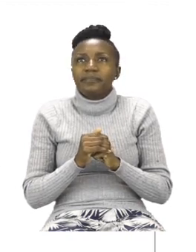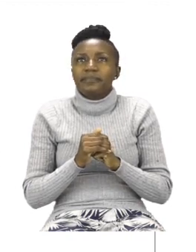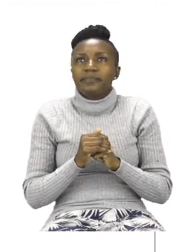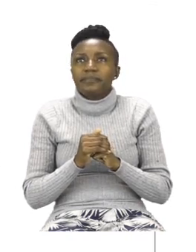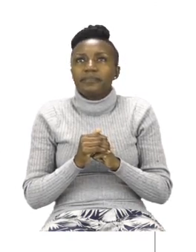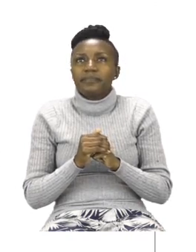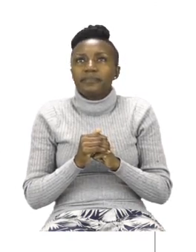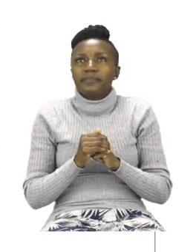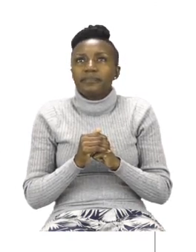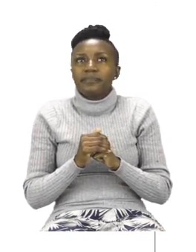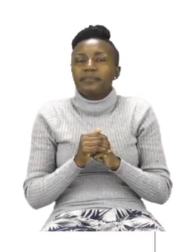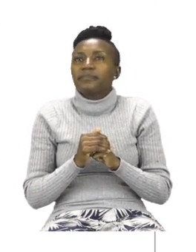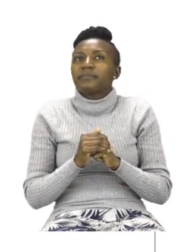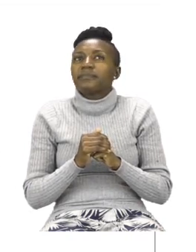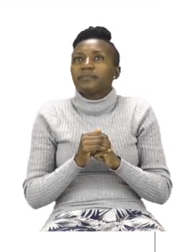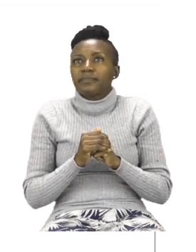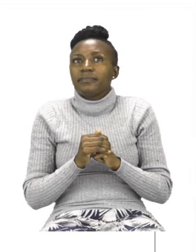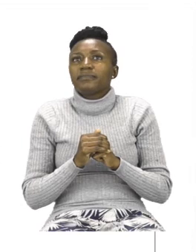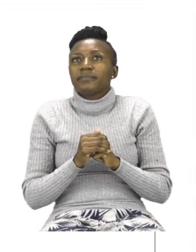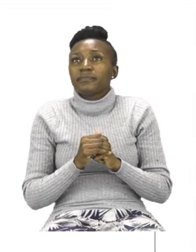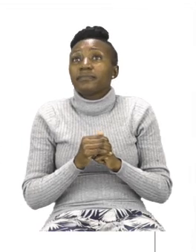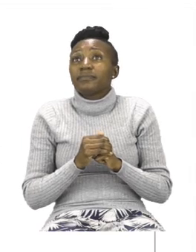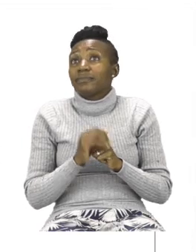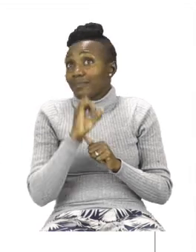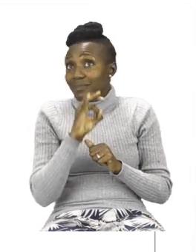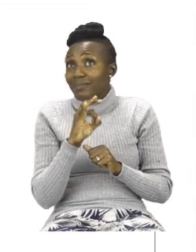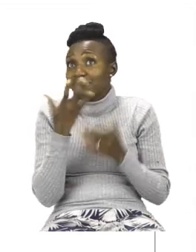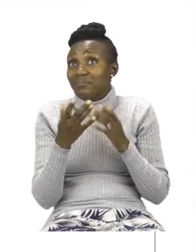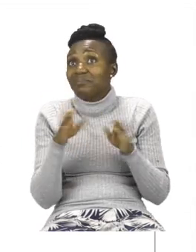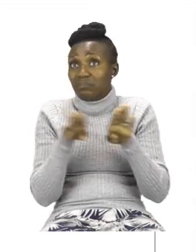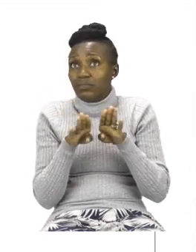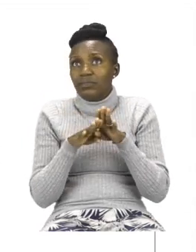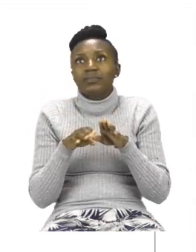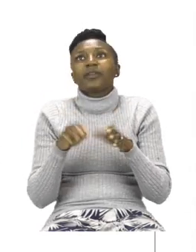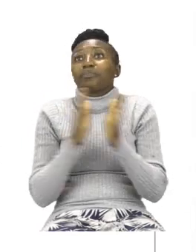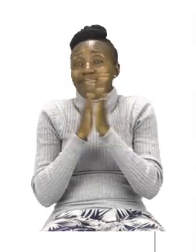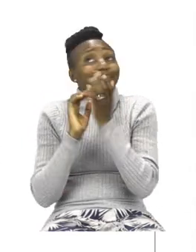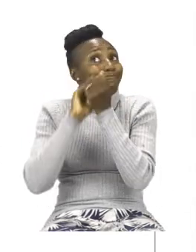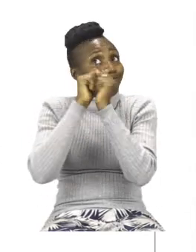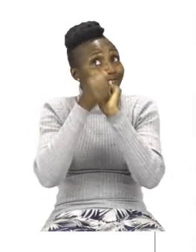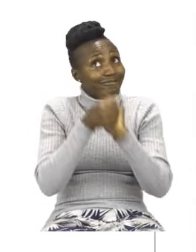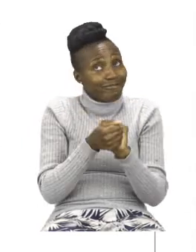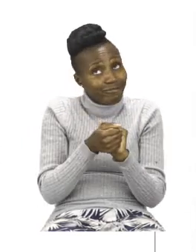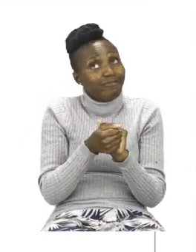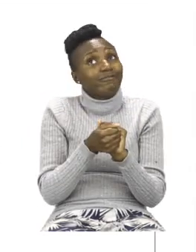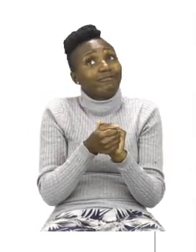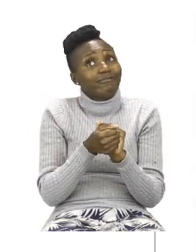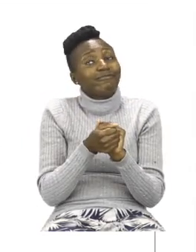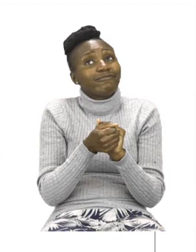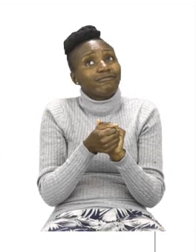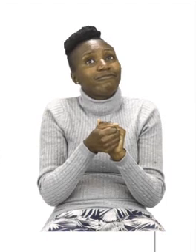which, my dear boys and girls, if any of you were doing, you must stop. The same is